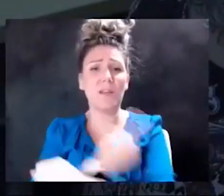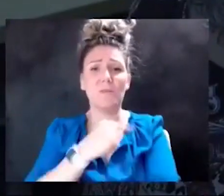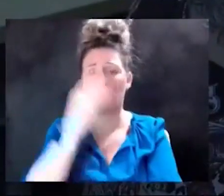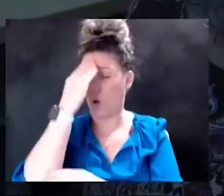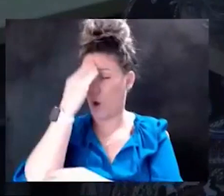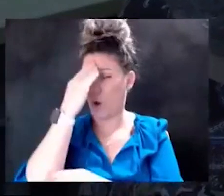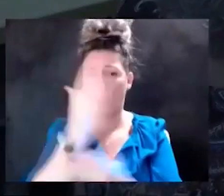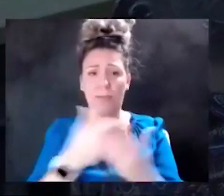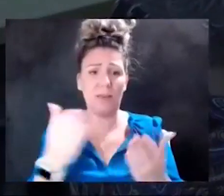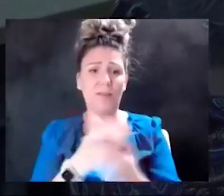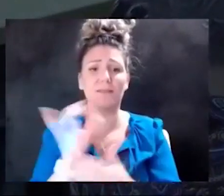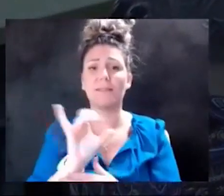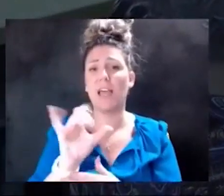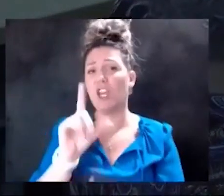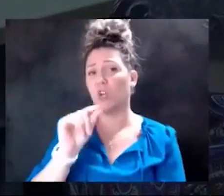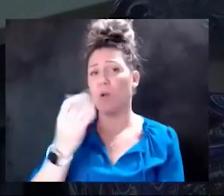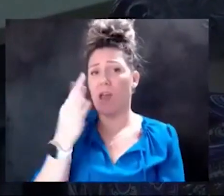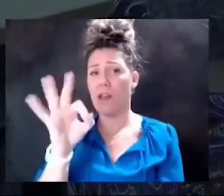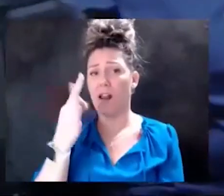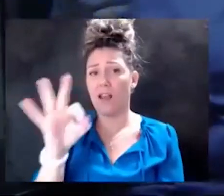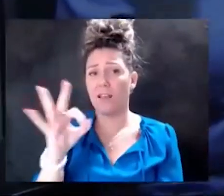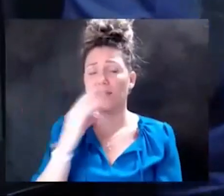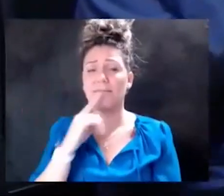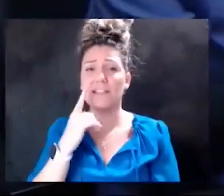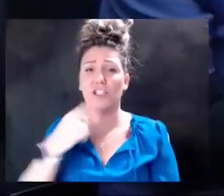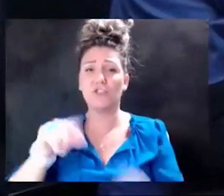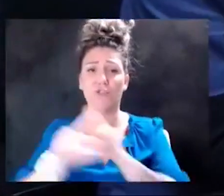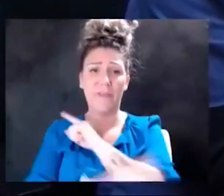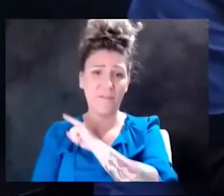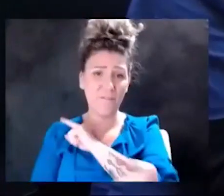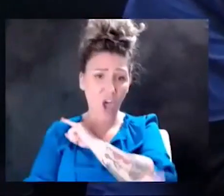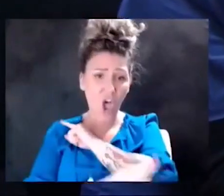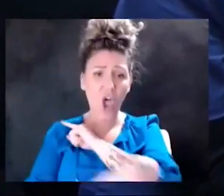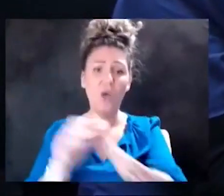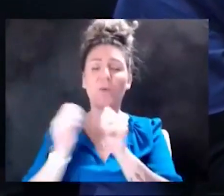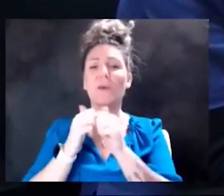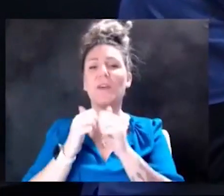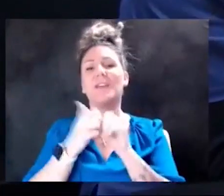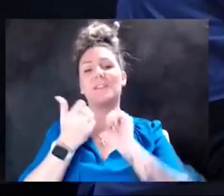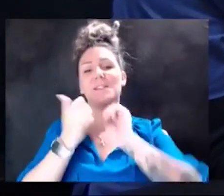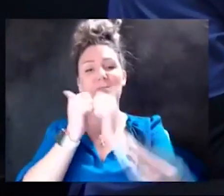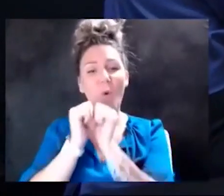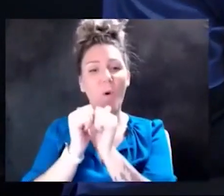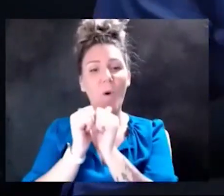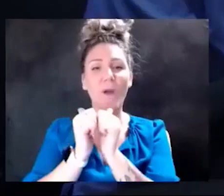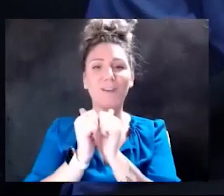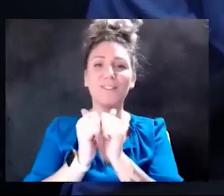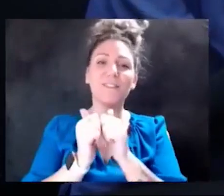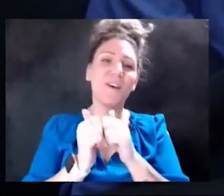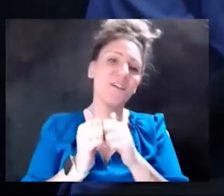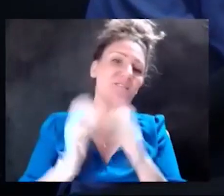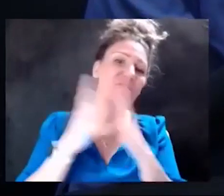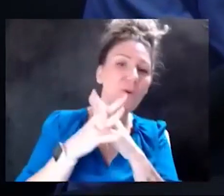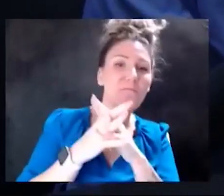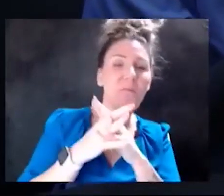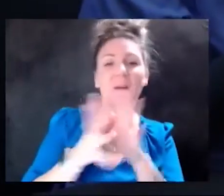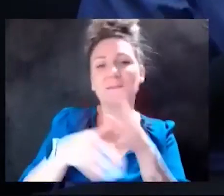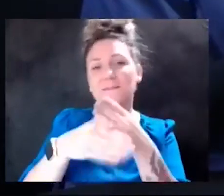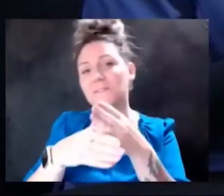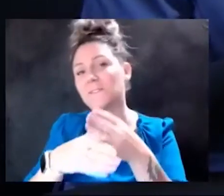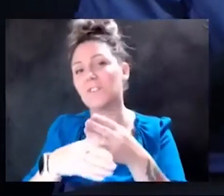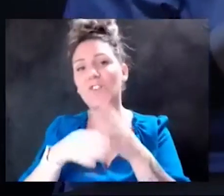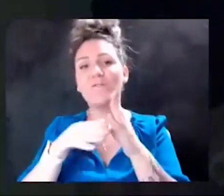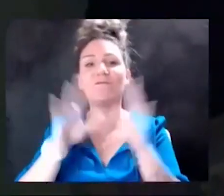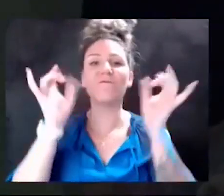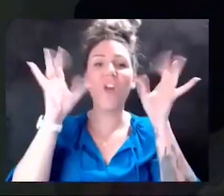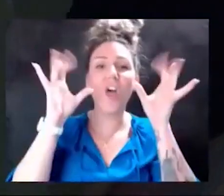like 2019 in this coming fall with sports like football, soccer, volleyball, all of those things. If you want your children to be able